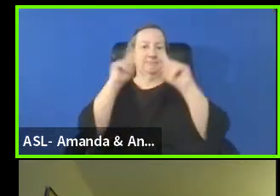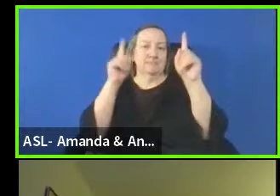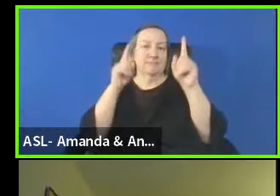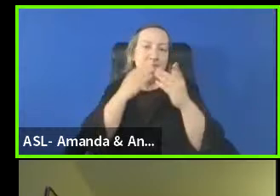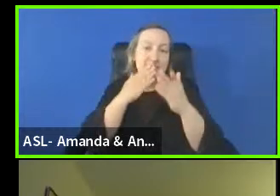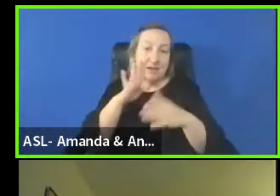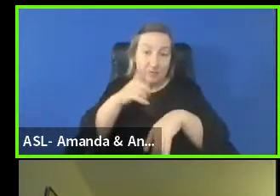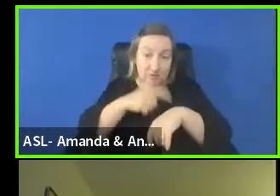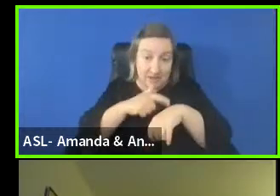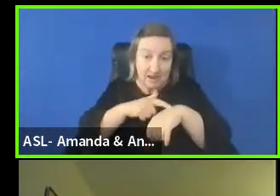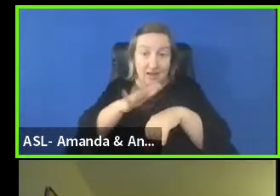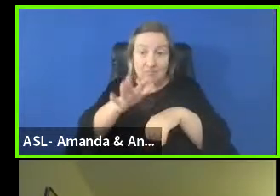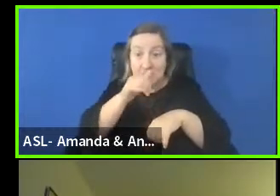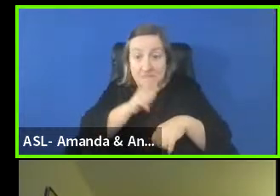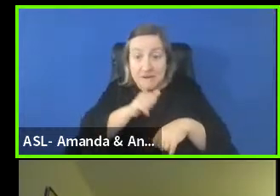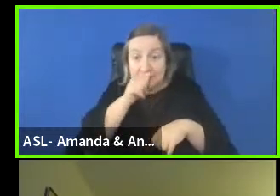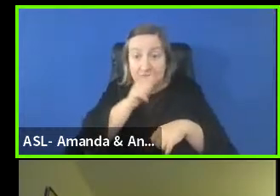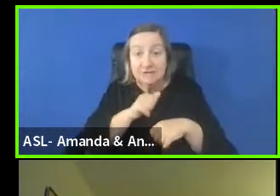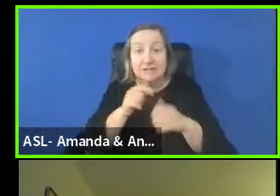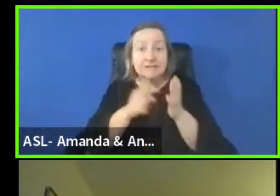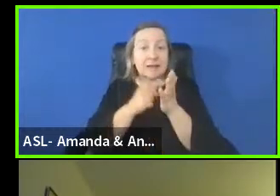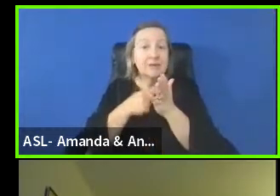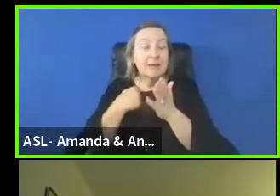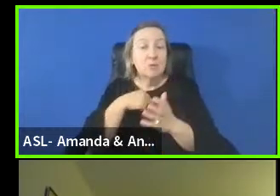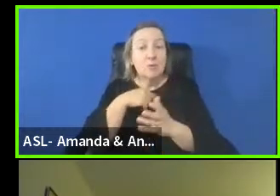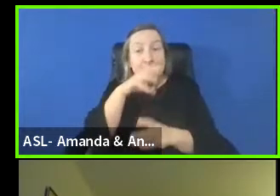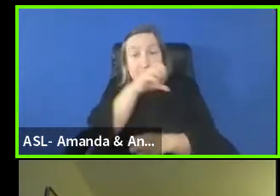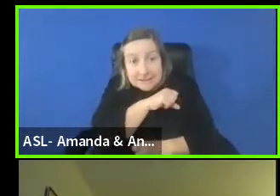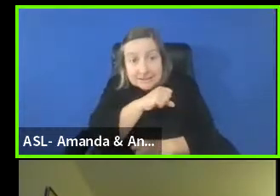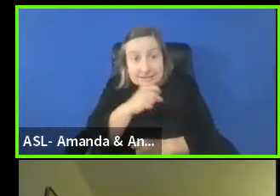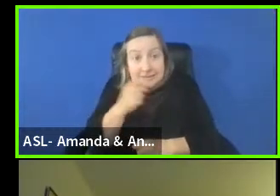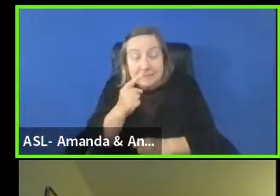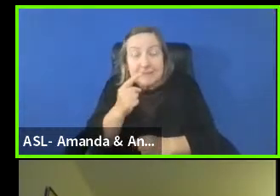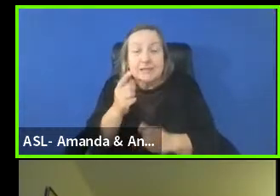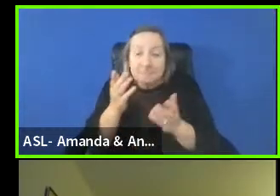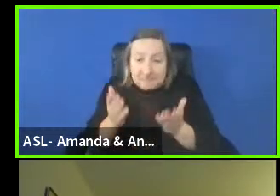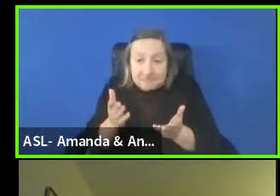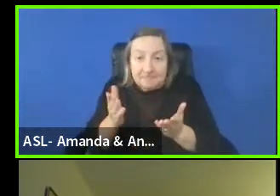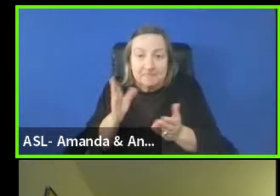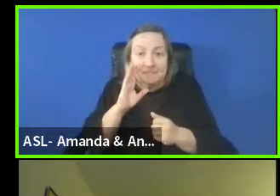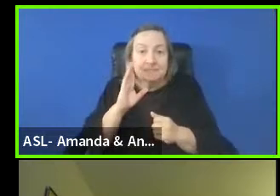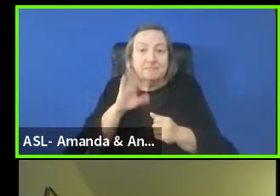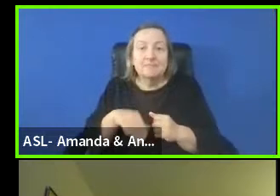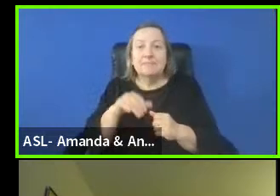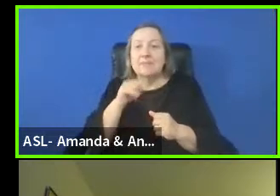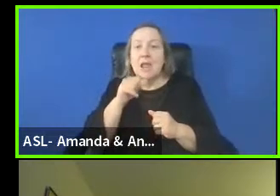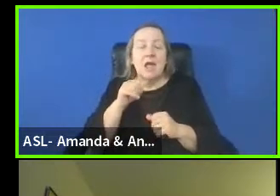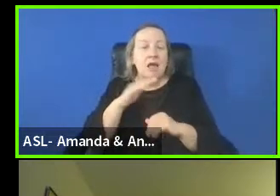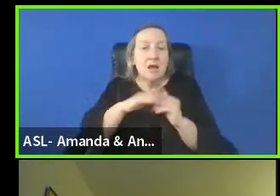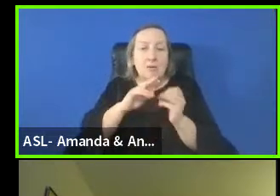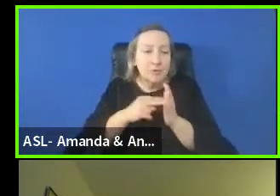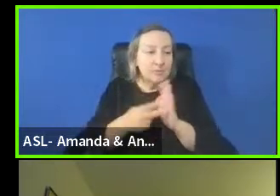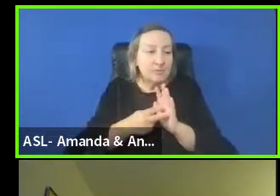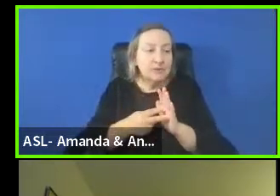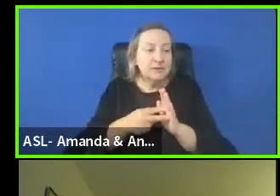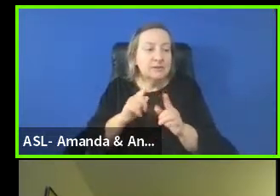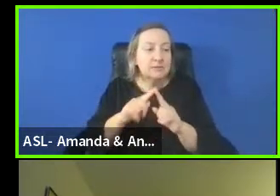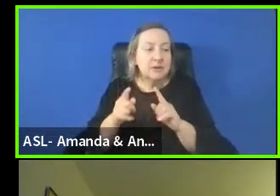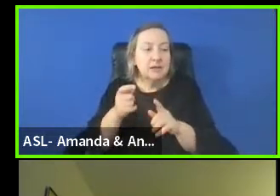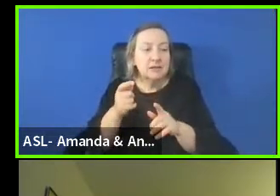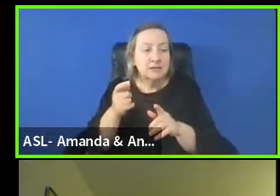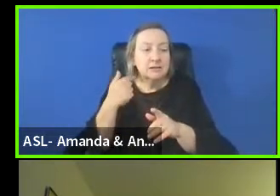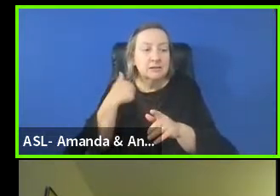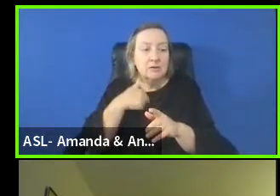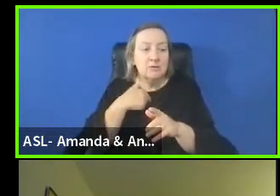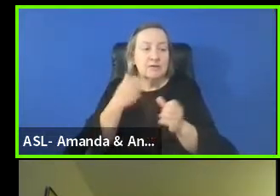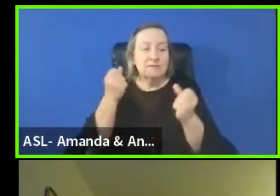patience. And sometimes we miss the ball, but you know, it's not out of malice. It's out of, we've got so